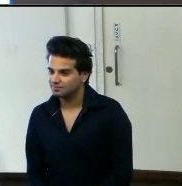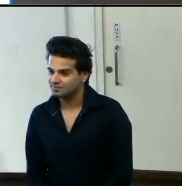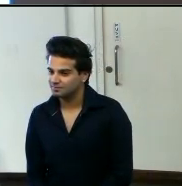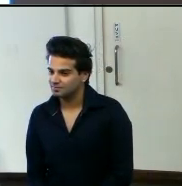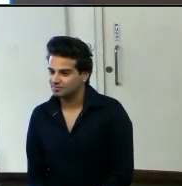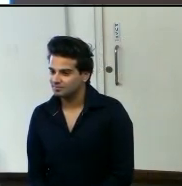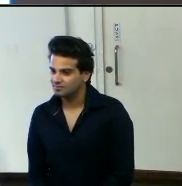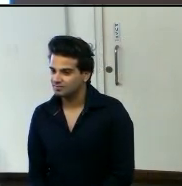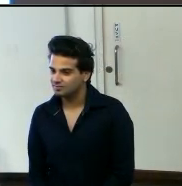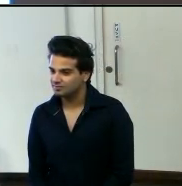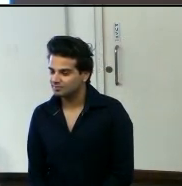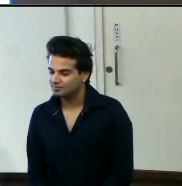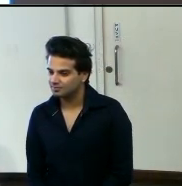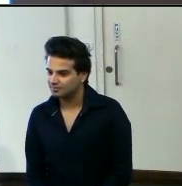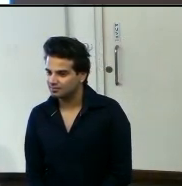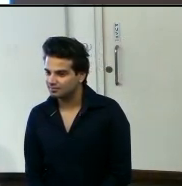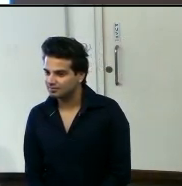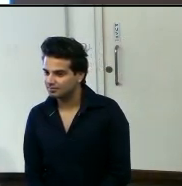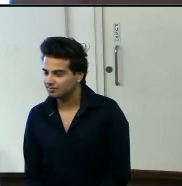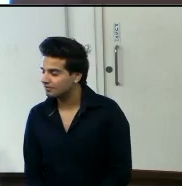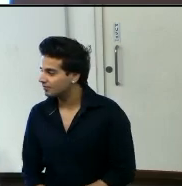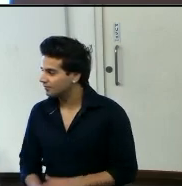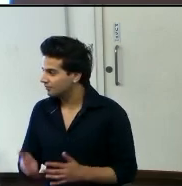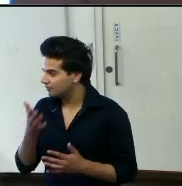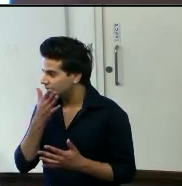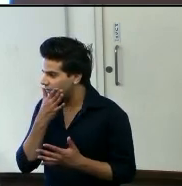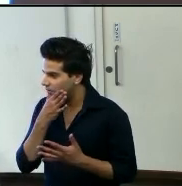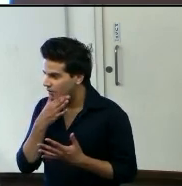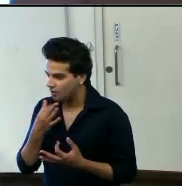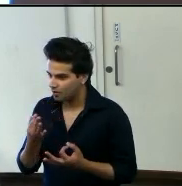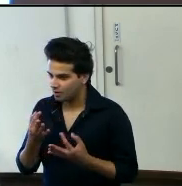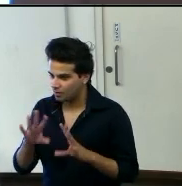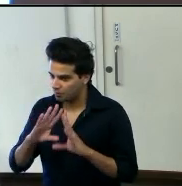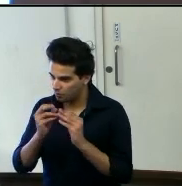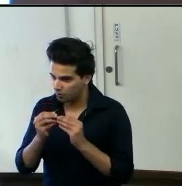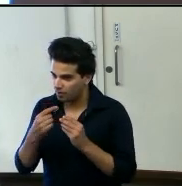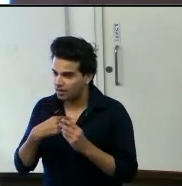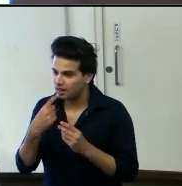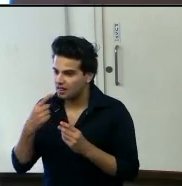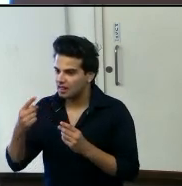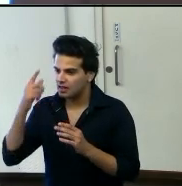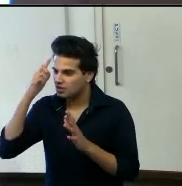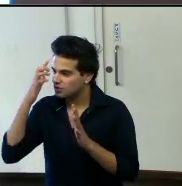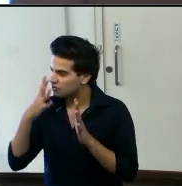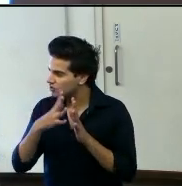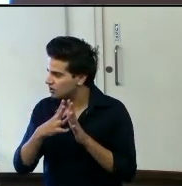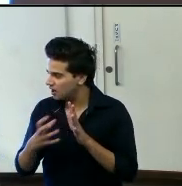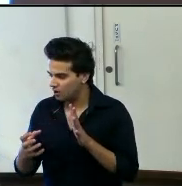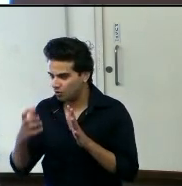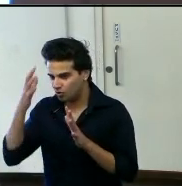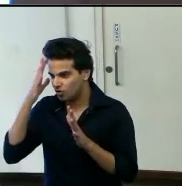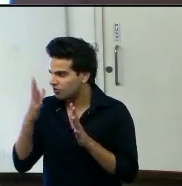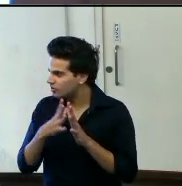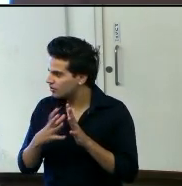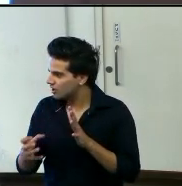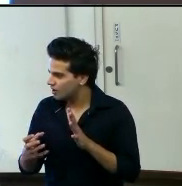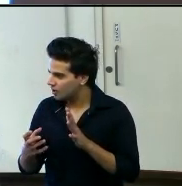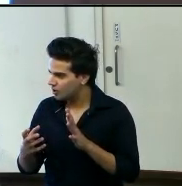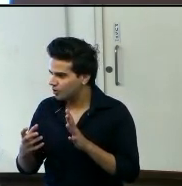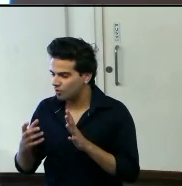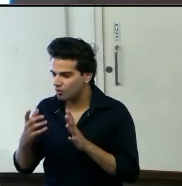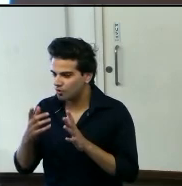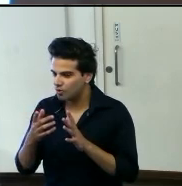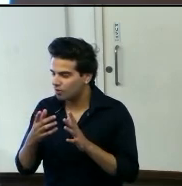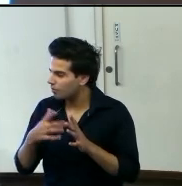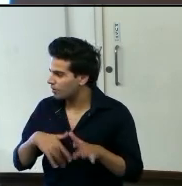The installations are very beautiful. I just wanted to know whether the shadows I thought were very interesting. Yeah. So any thought process has